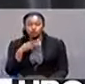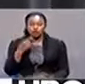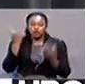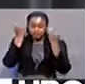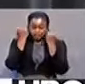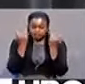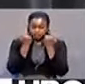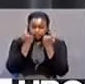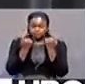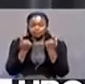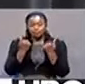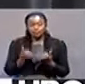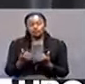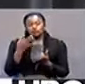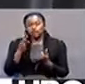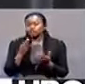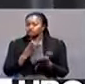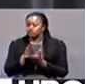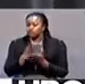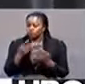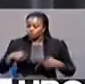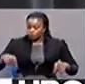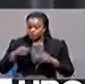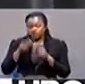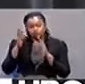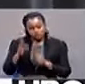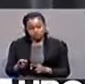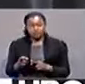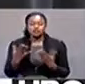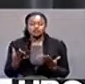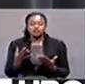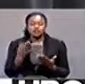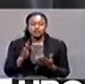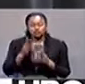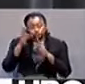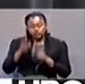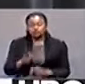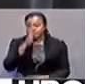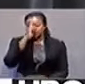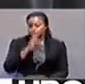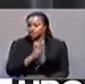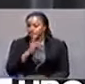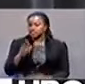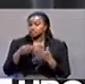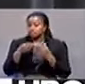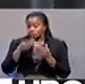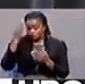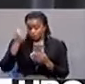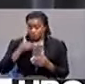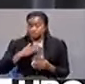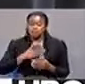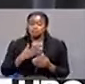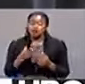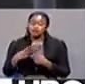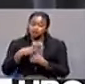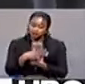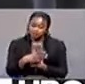And if really we respect our religious leaders, because for me in my culture we have grown up